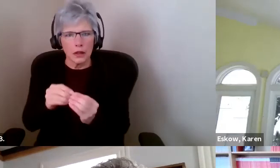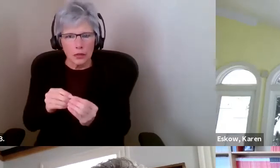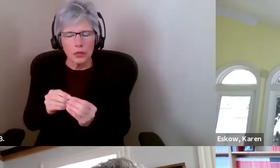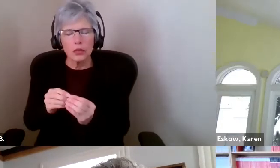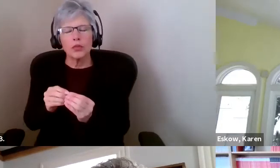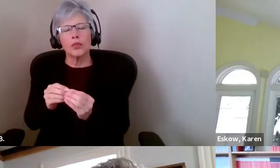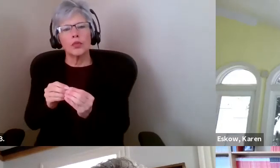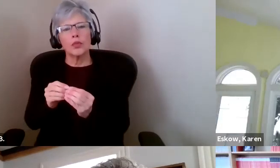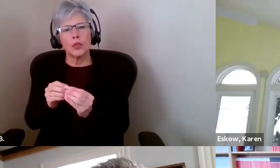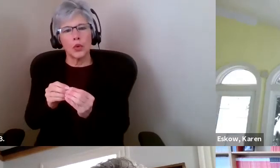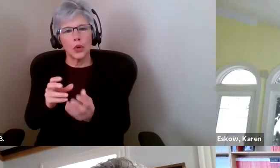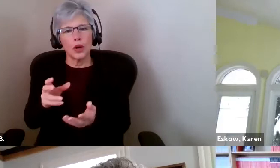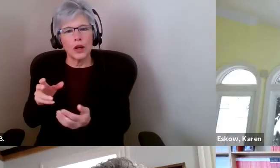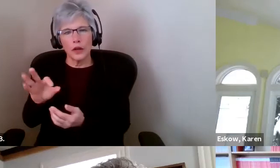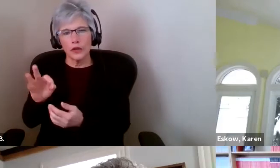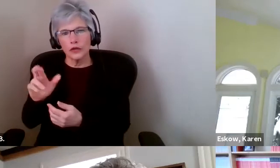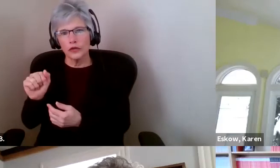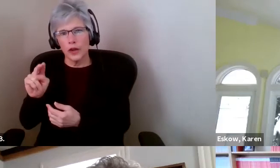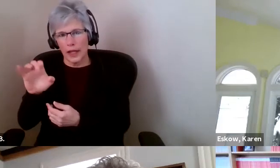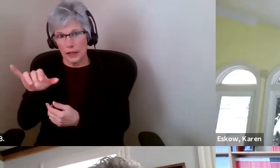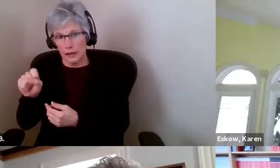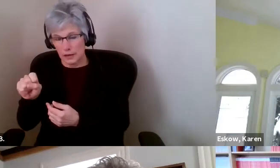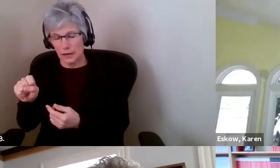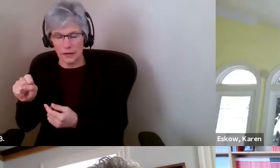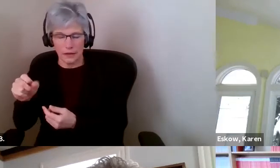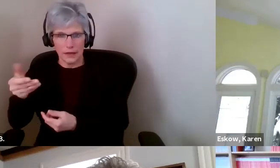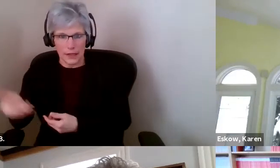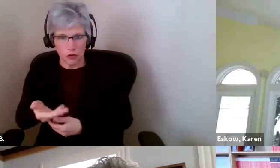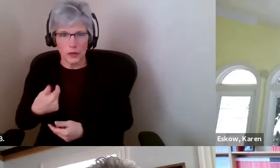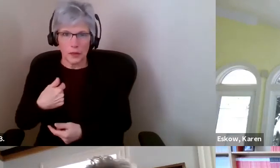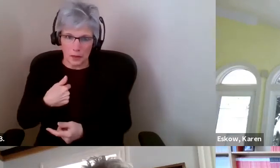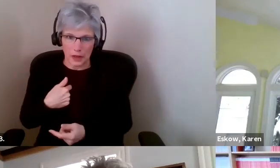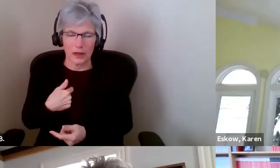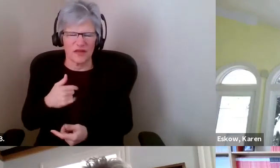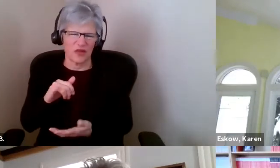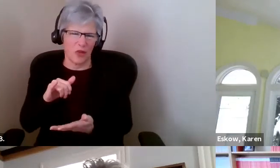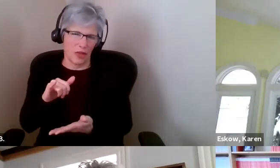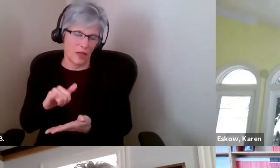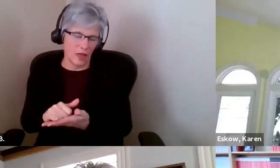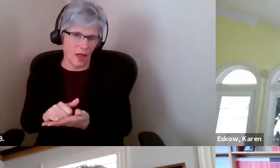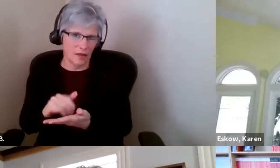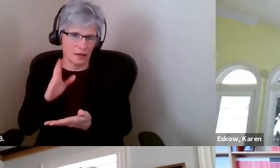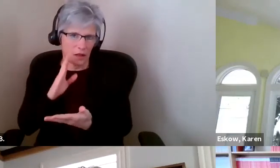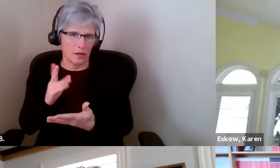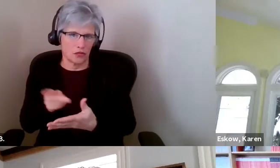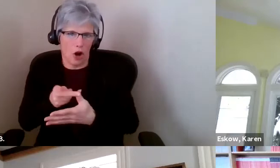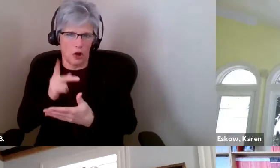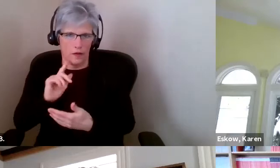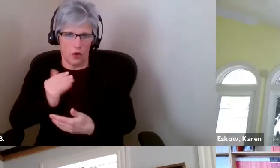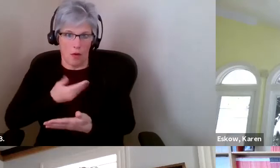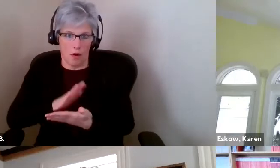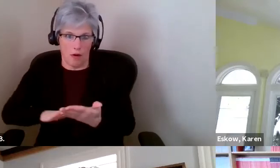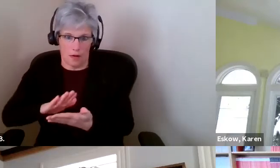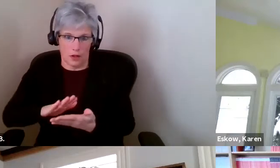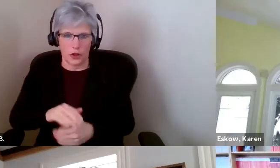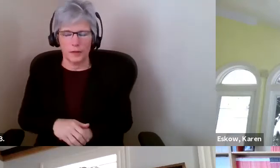me, and then on priorities for the college that the advancement office needs. The donors or the alumni that I've met